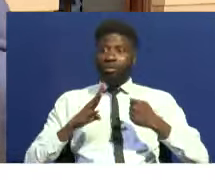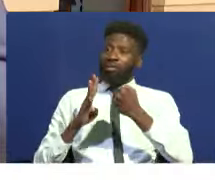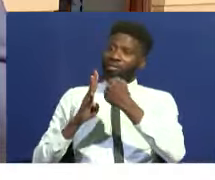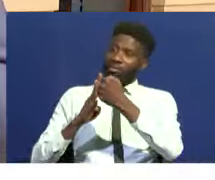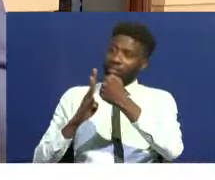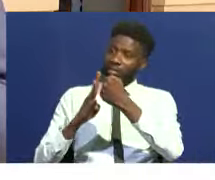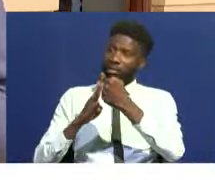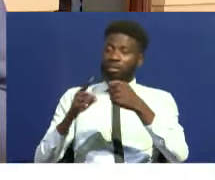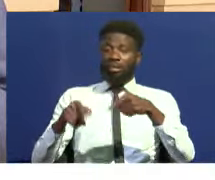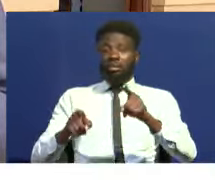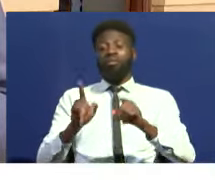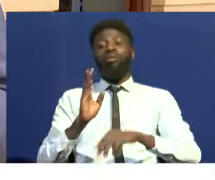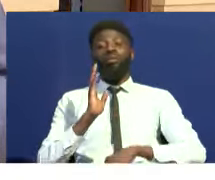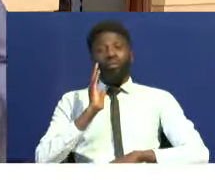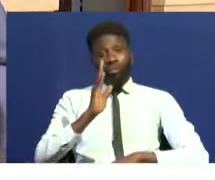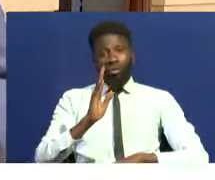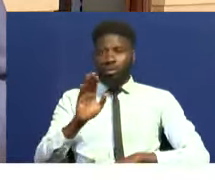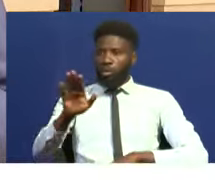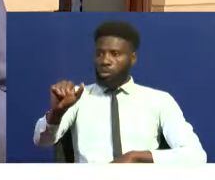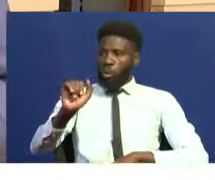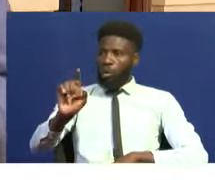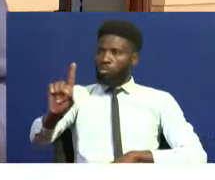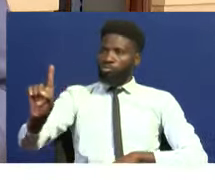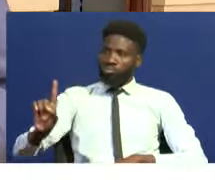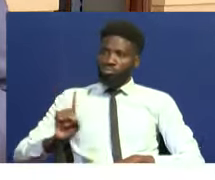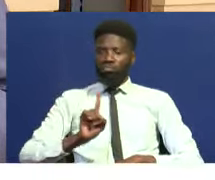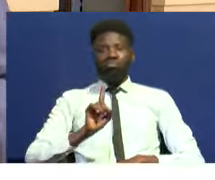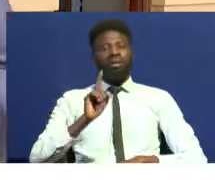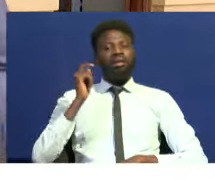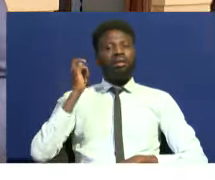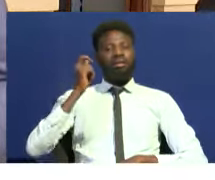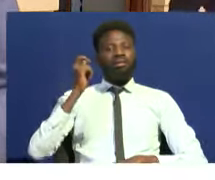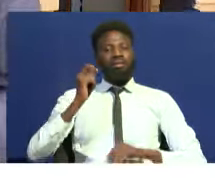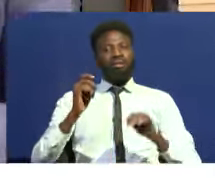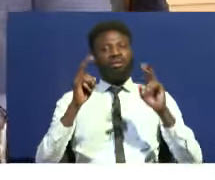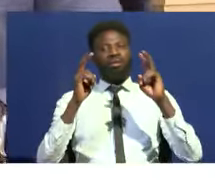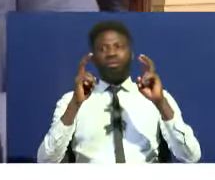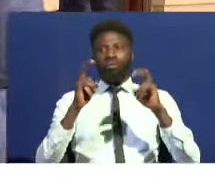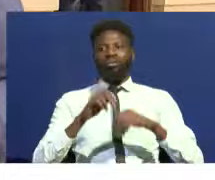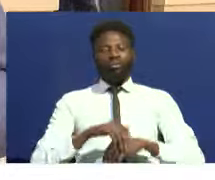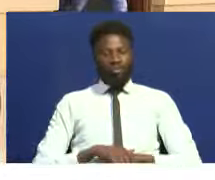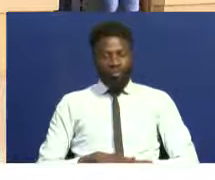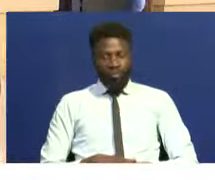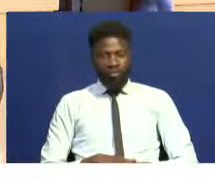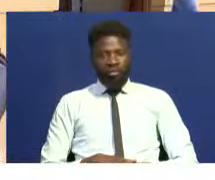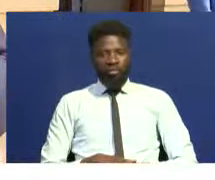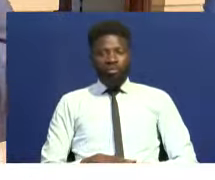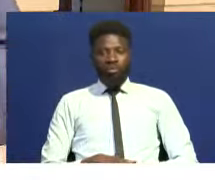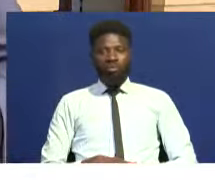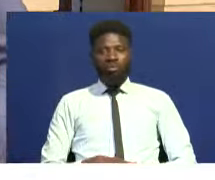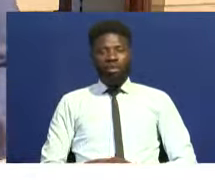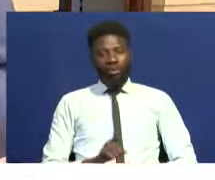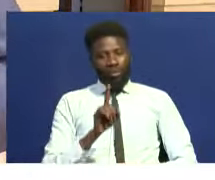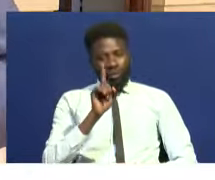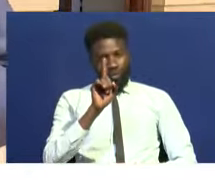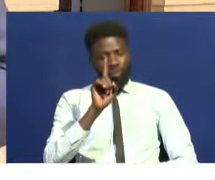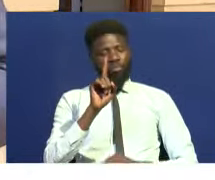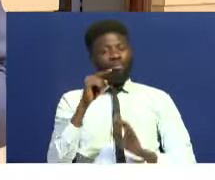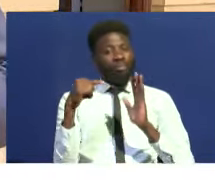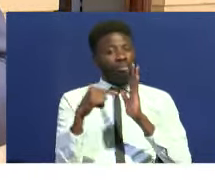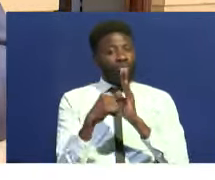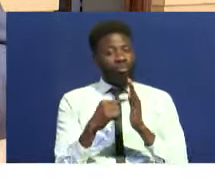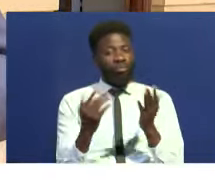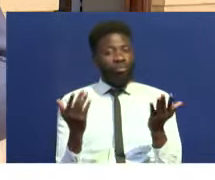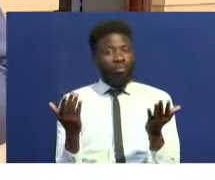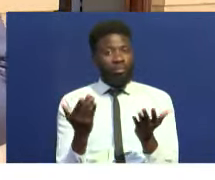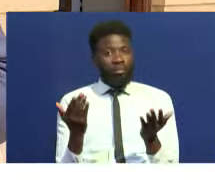be put on the stand to testify on this matter. One of the most interesting thing, and probably a very emotional matter, is that